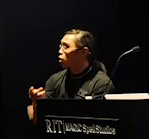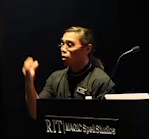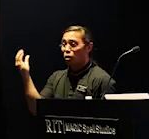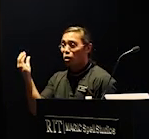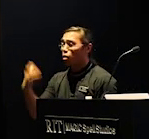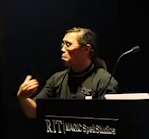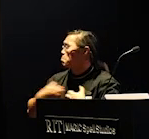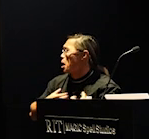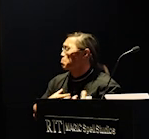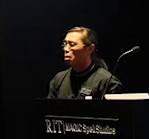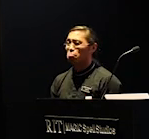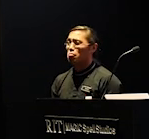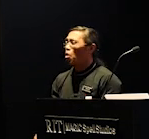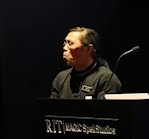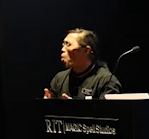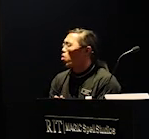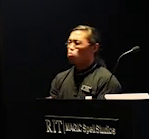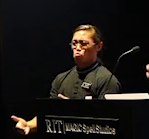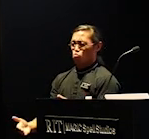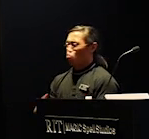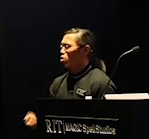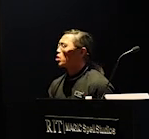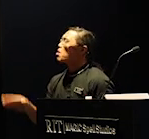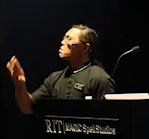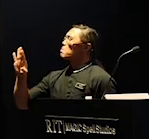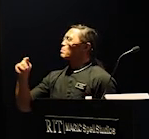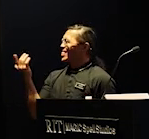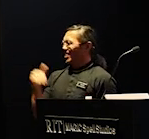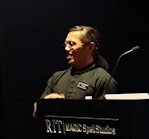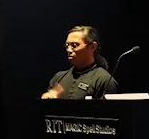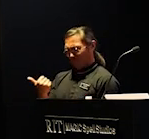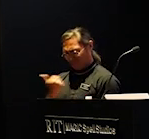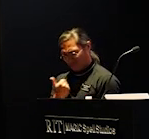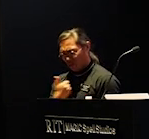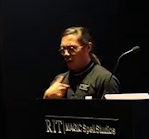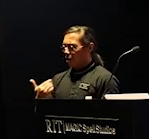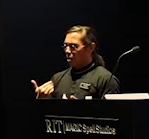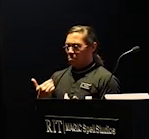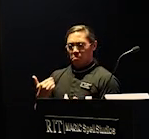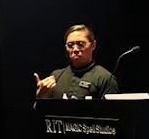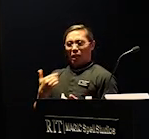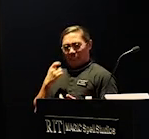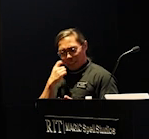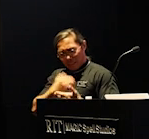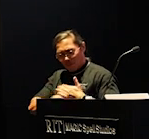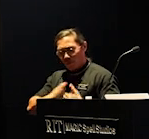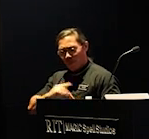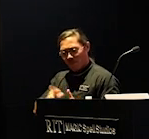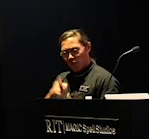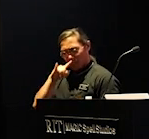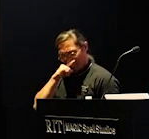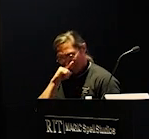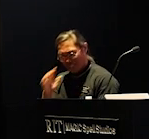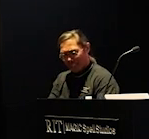No. But when you're trying so hard, again, I'm a young father, I'm trying to make money, I'm trying to get it done, you're